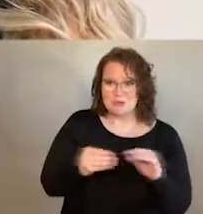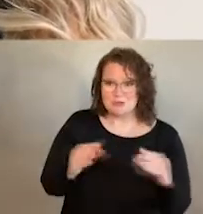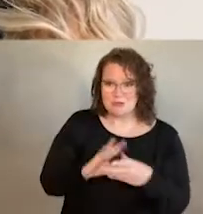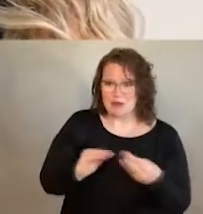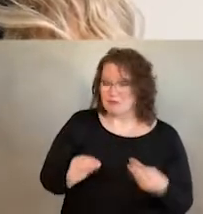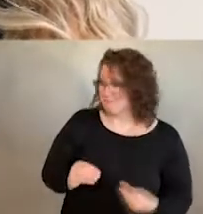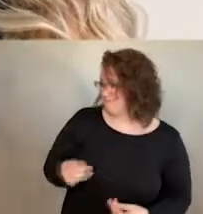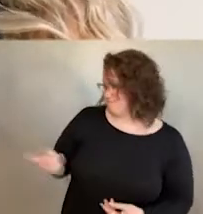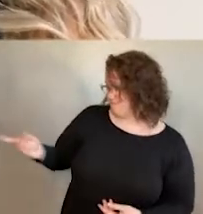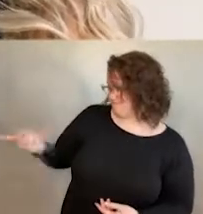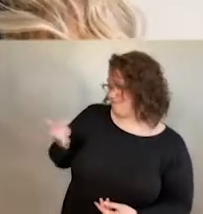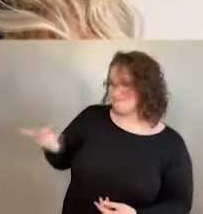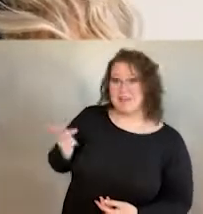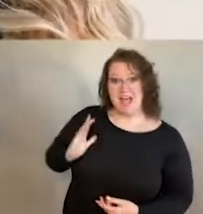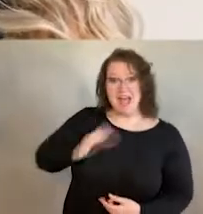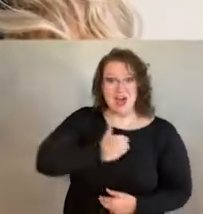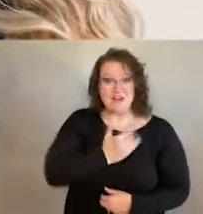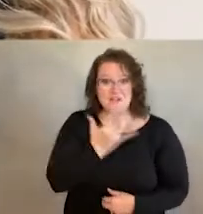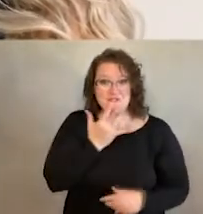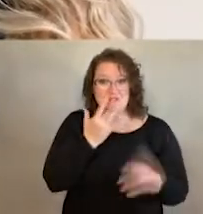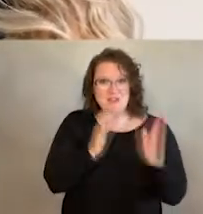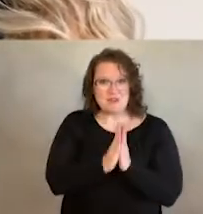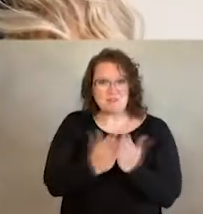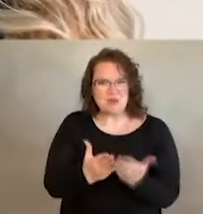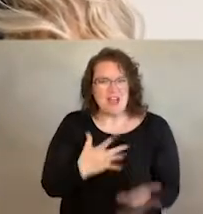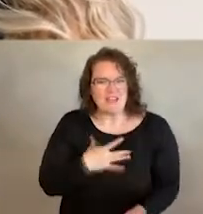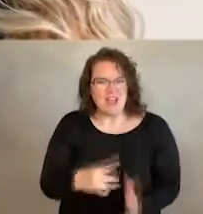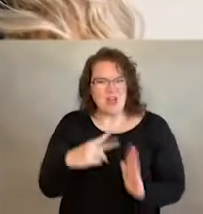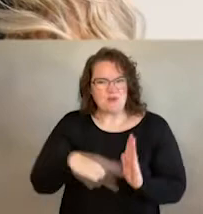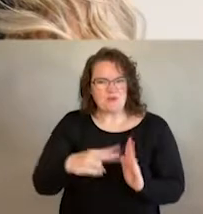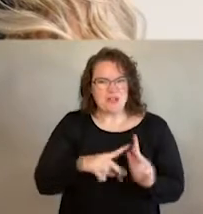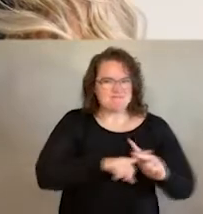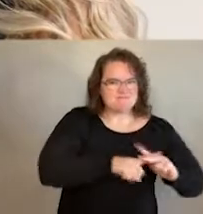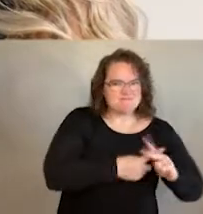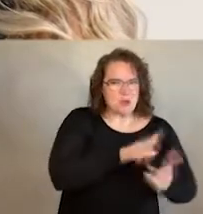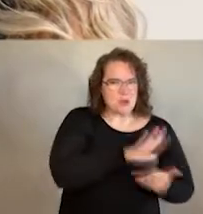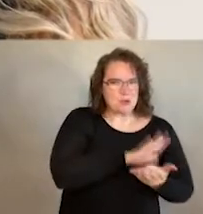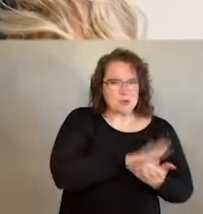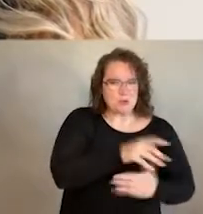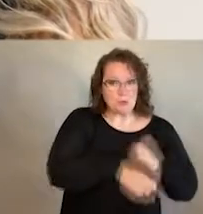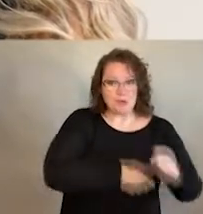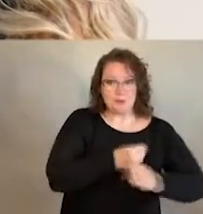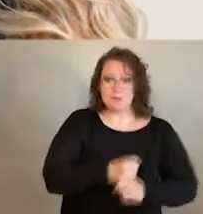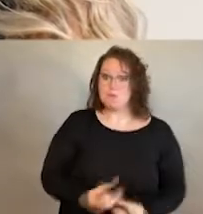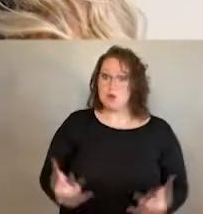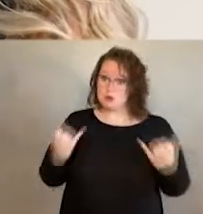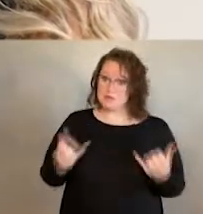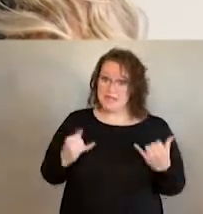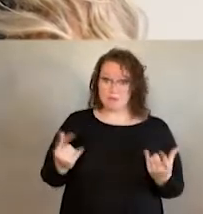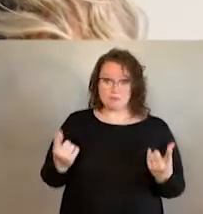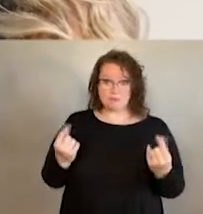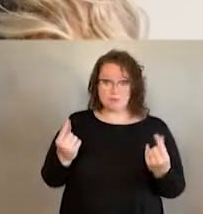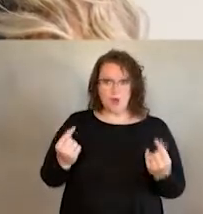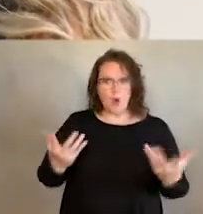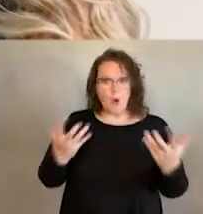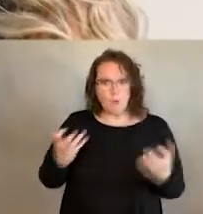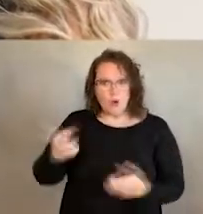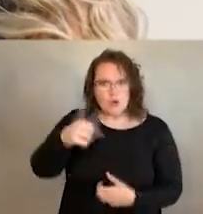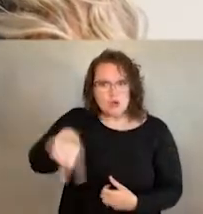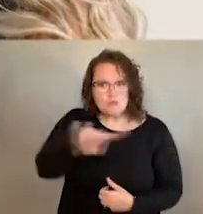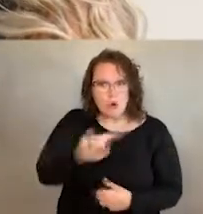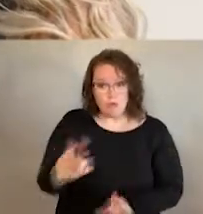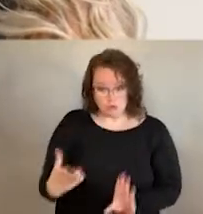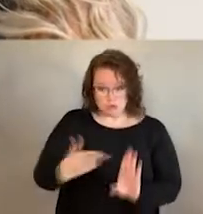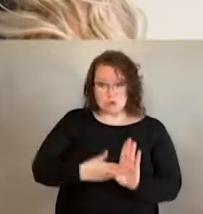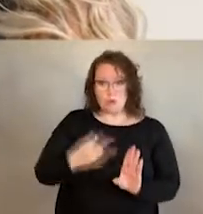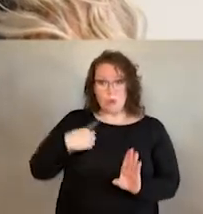that's one of Miss Snyder and I's favorite books to read, especially at the beginning of the school year. So today, for your at-home connection, we would love for you to draw